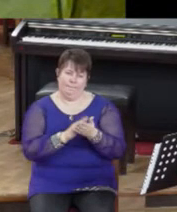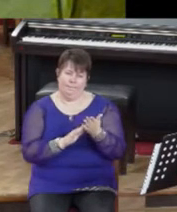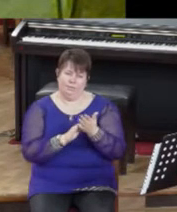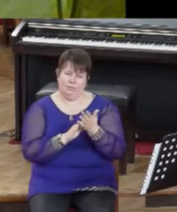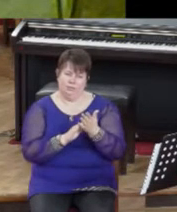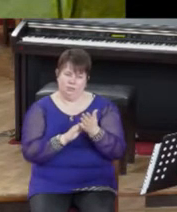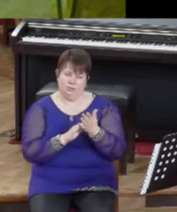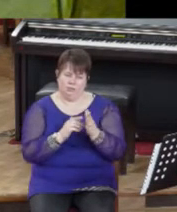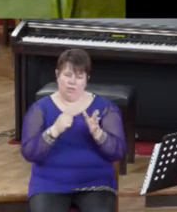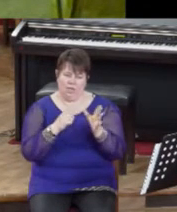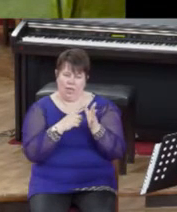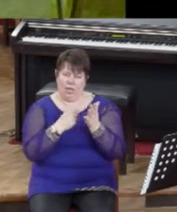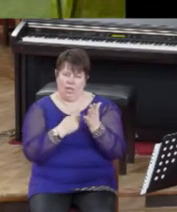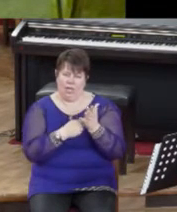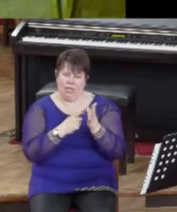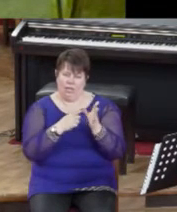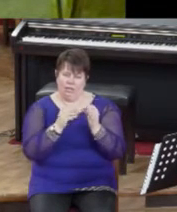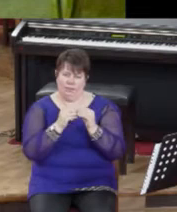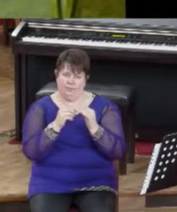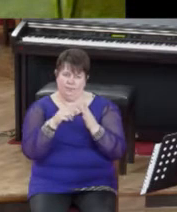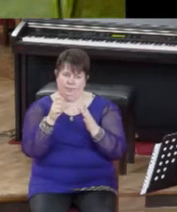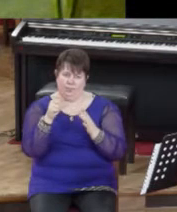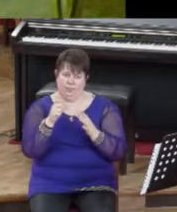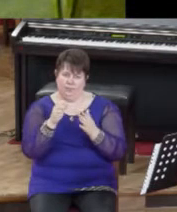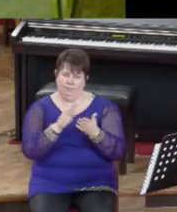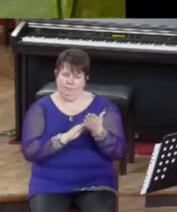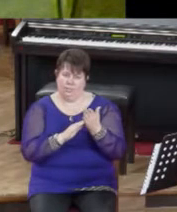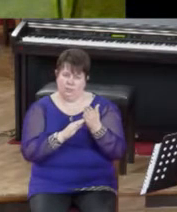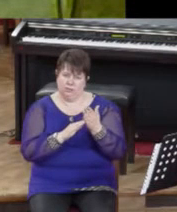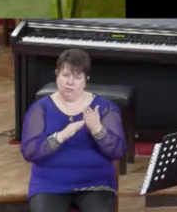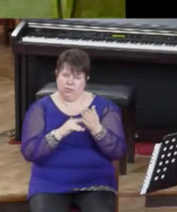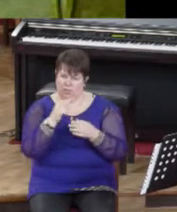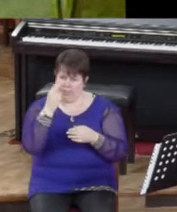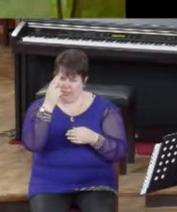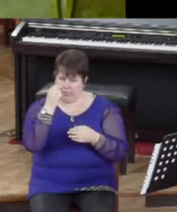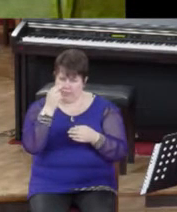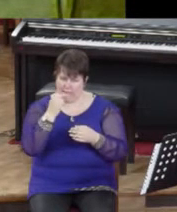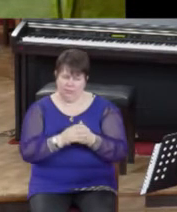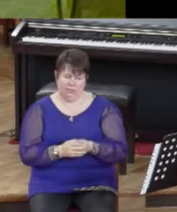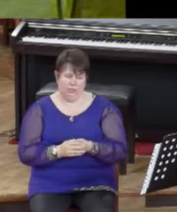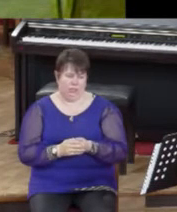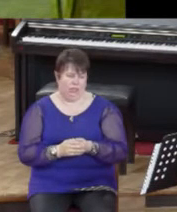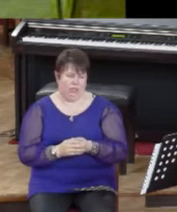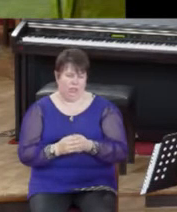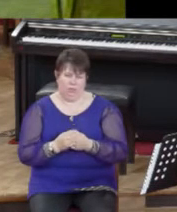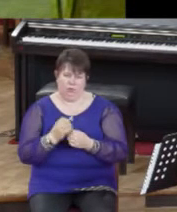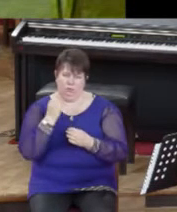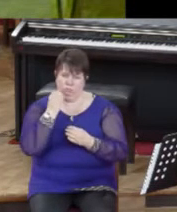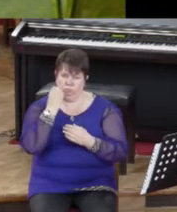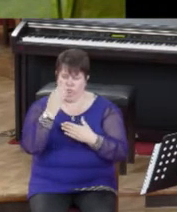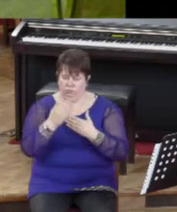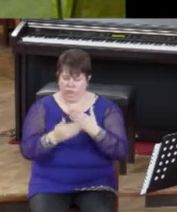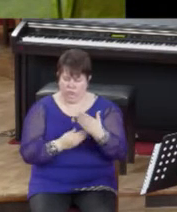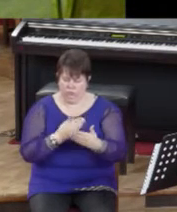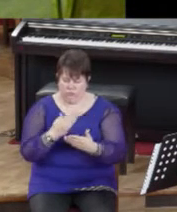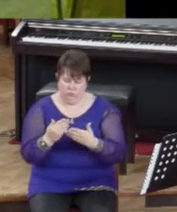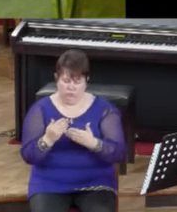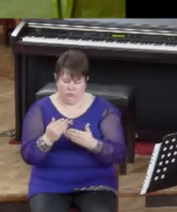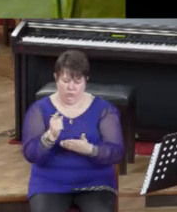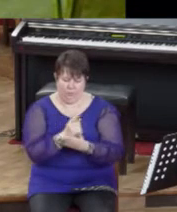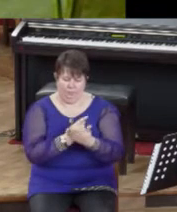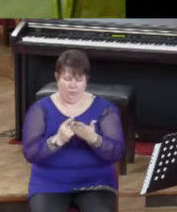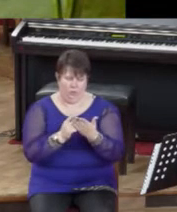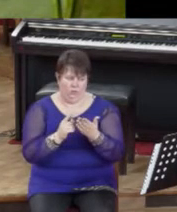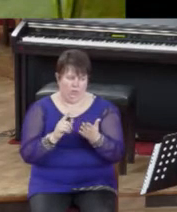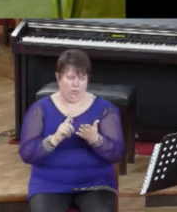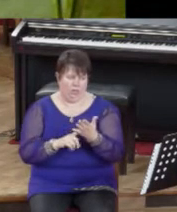name, which means the night. And there were very many beautiful romantic stories written about